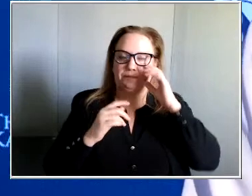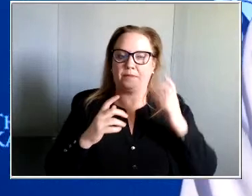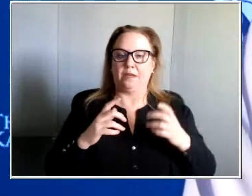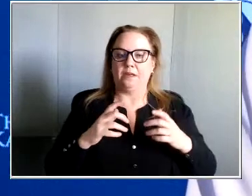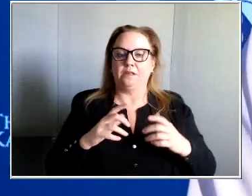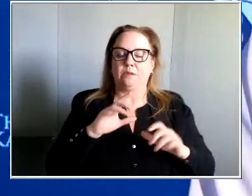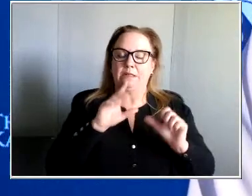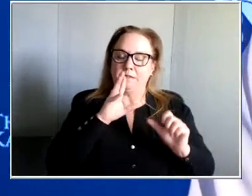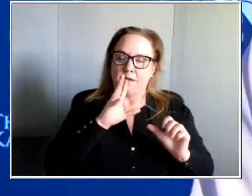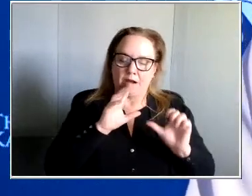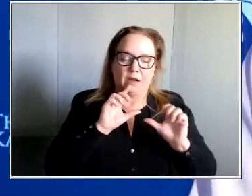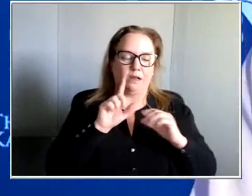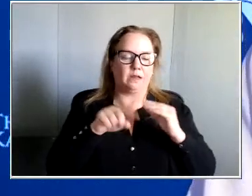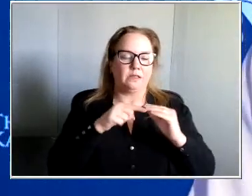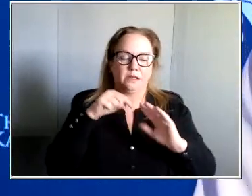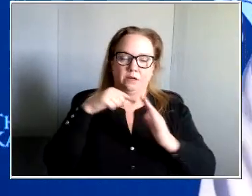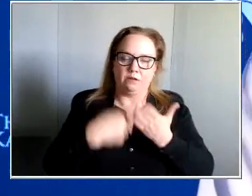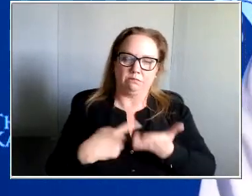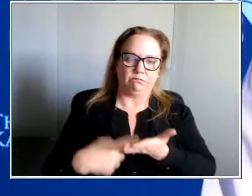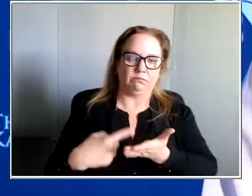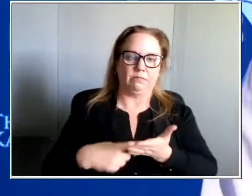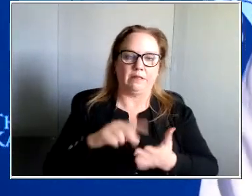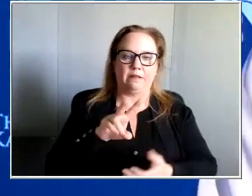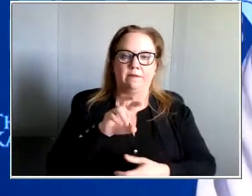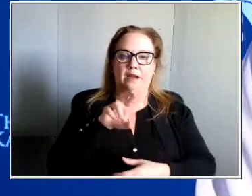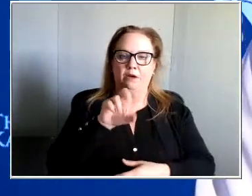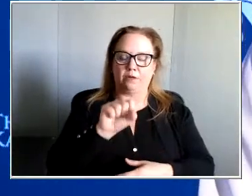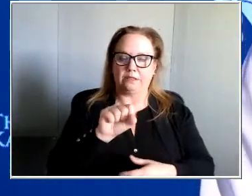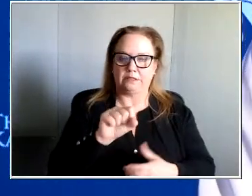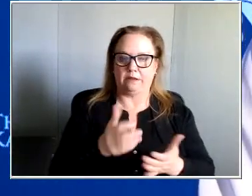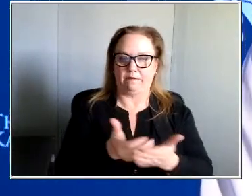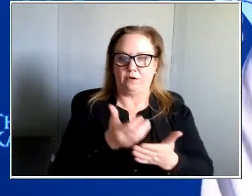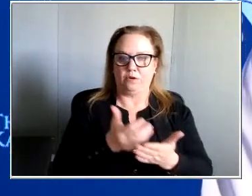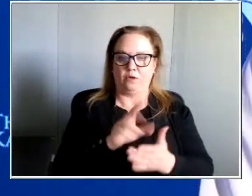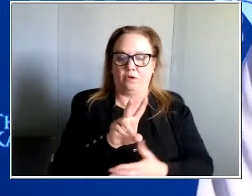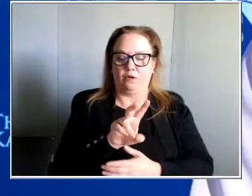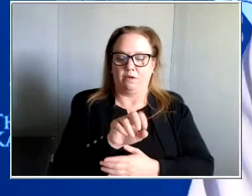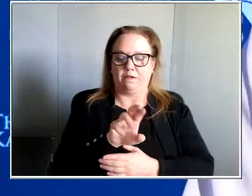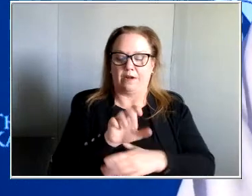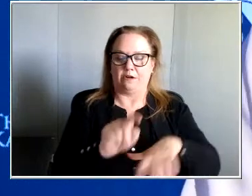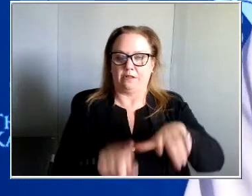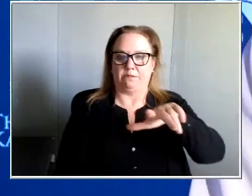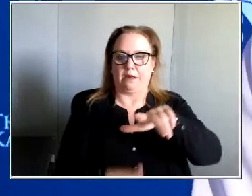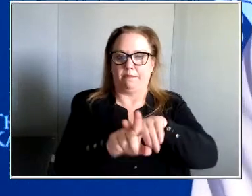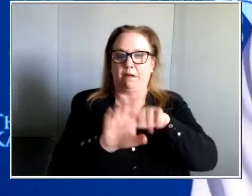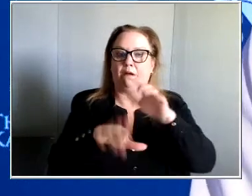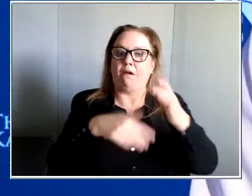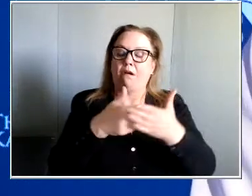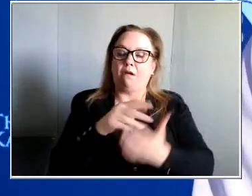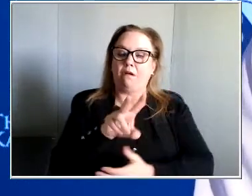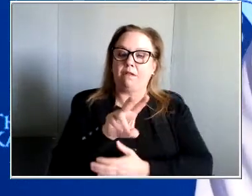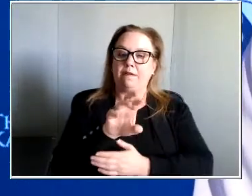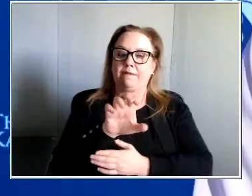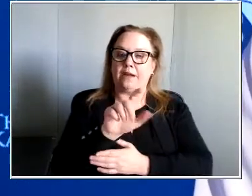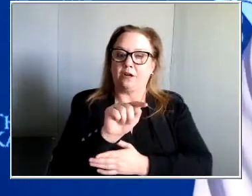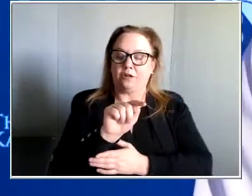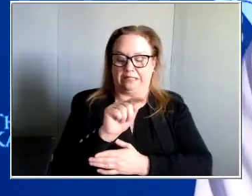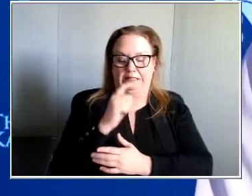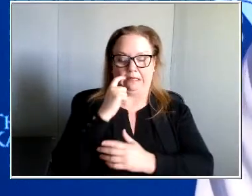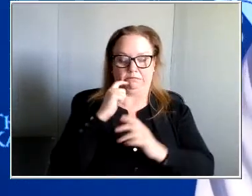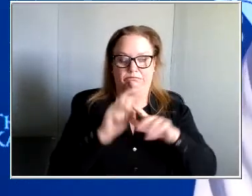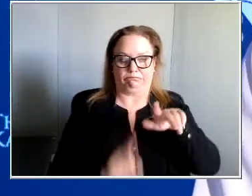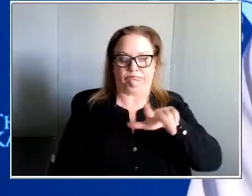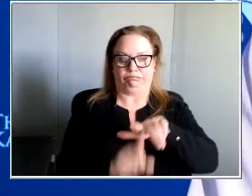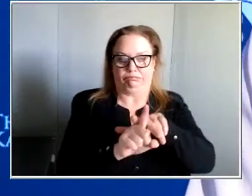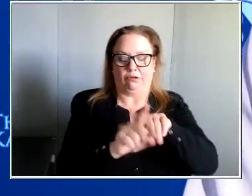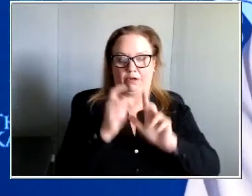it and understand about the virus, just as you said, if new variants pop up. Right now, all of the variants that have been out recently are